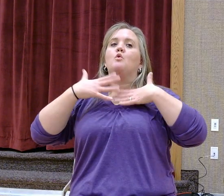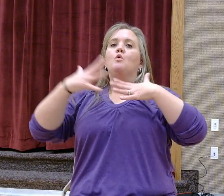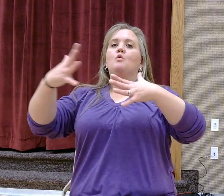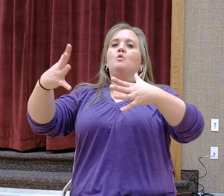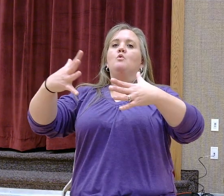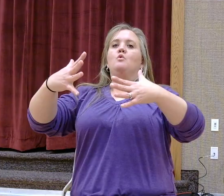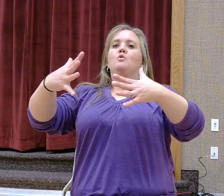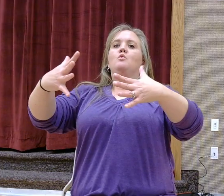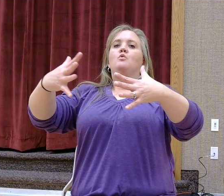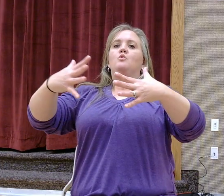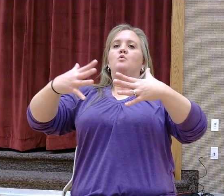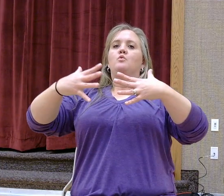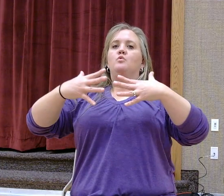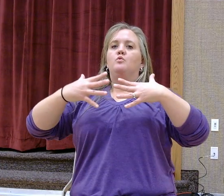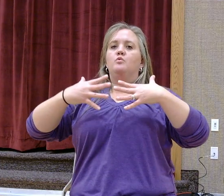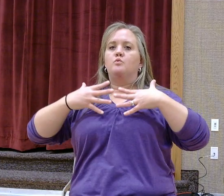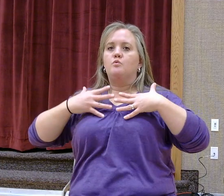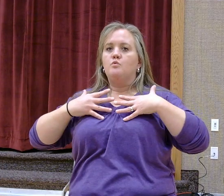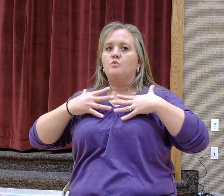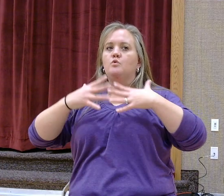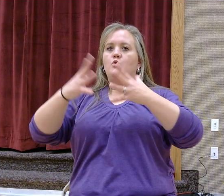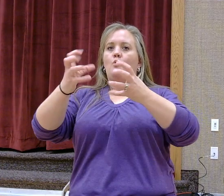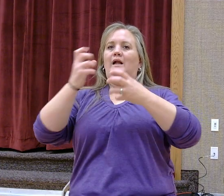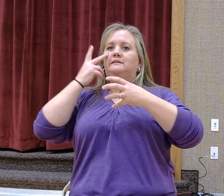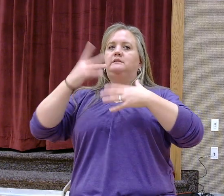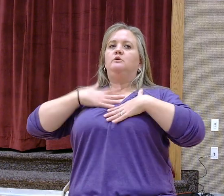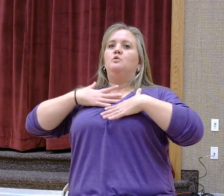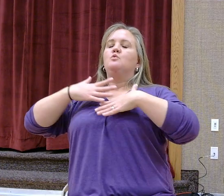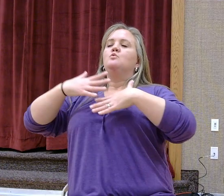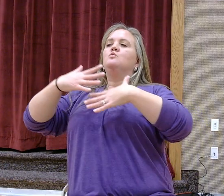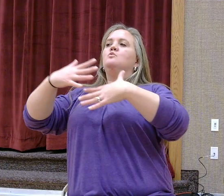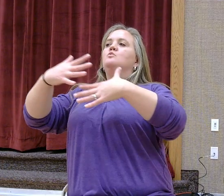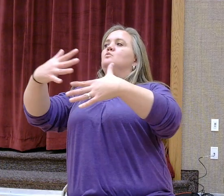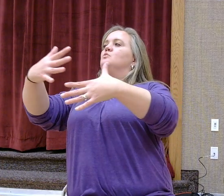And as you're doing it, you want to see the chest rise. So